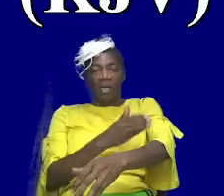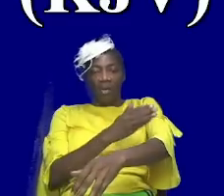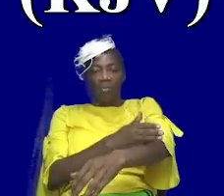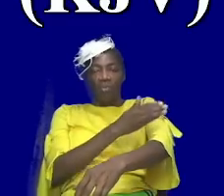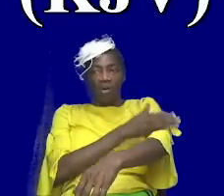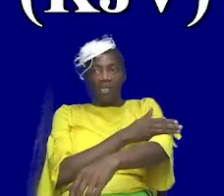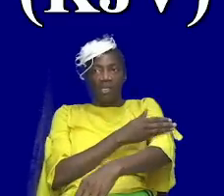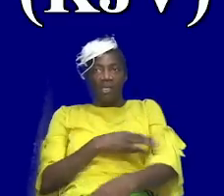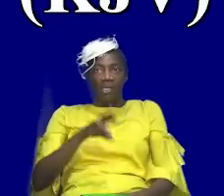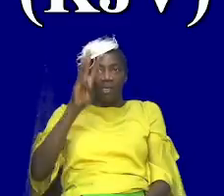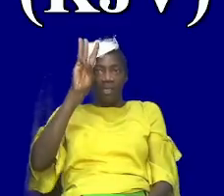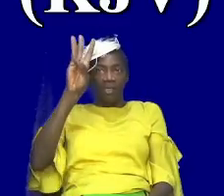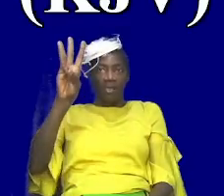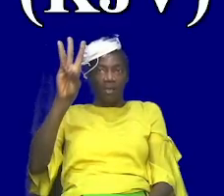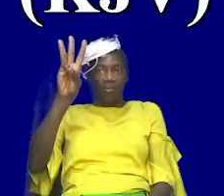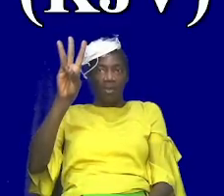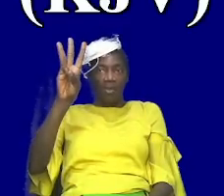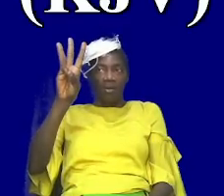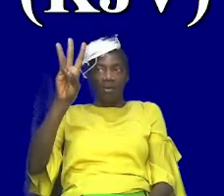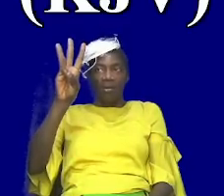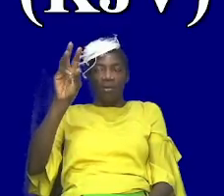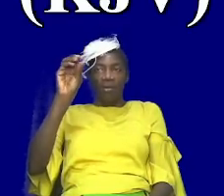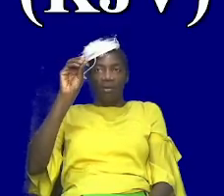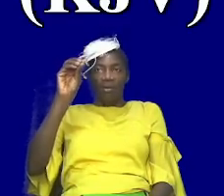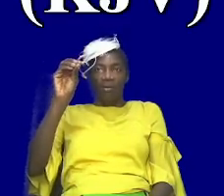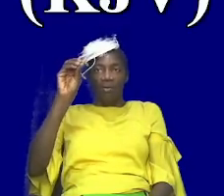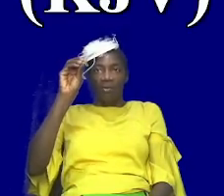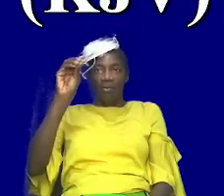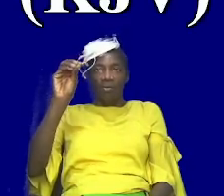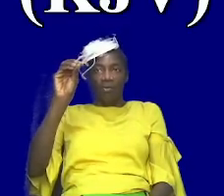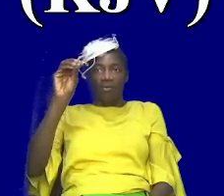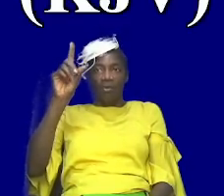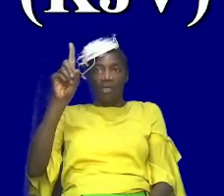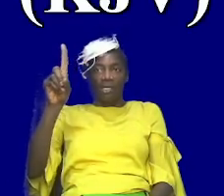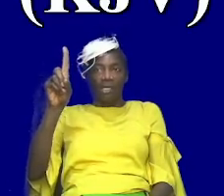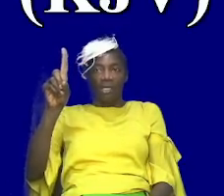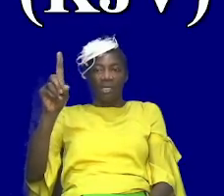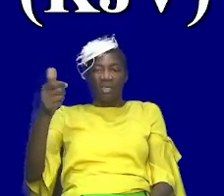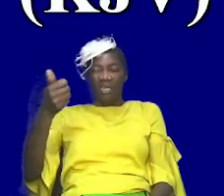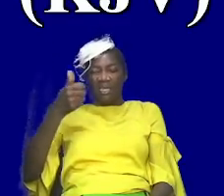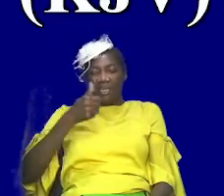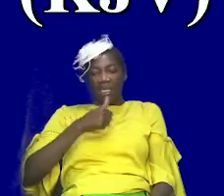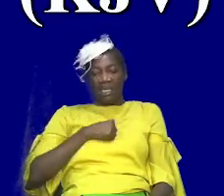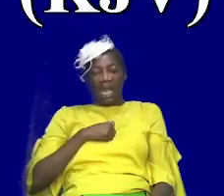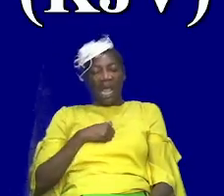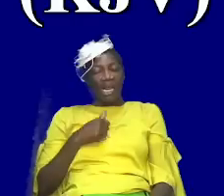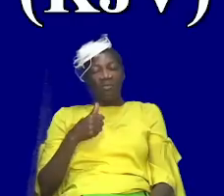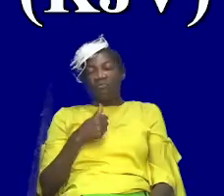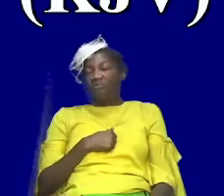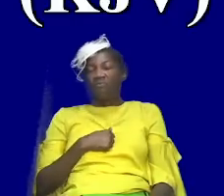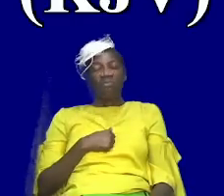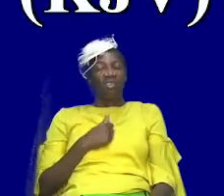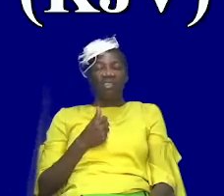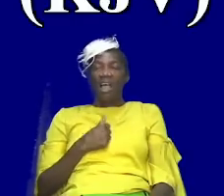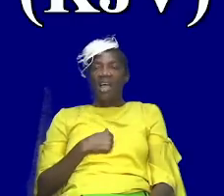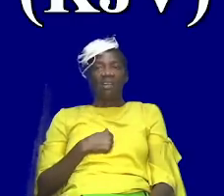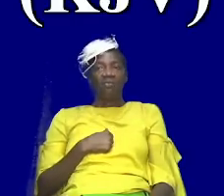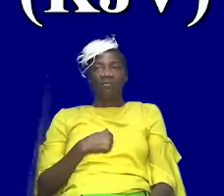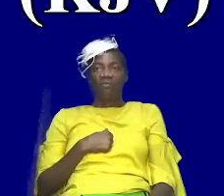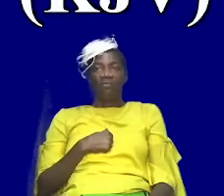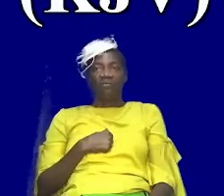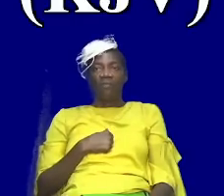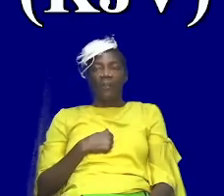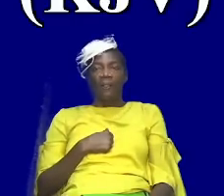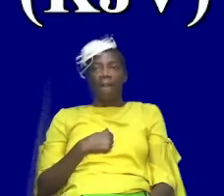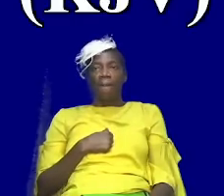Wood speaks to selfishness, self-centeredness. I want us to understand